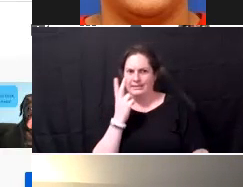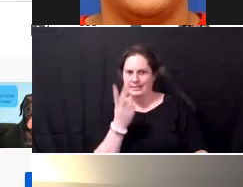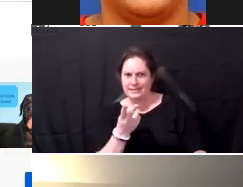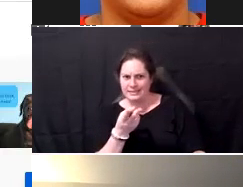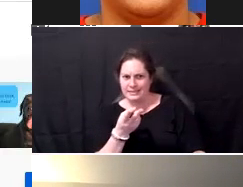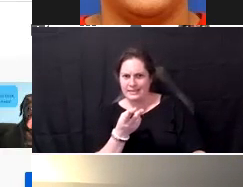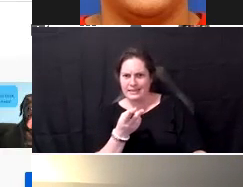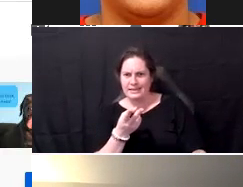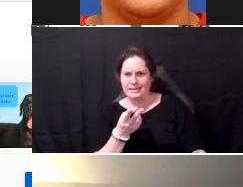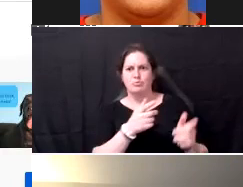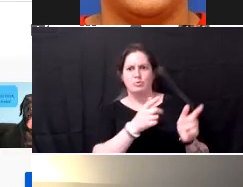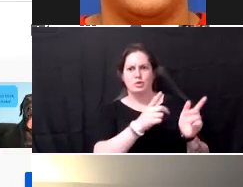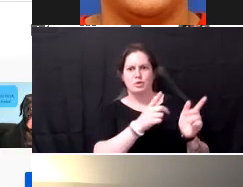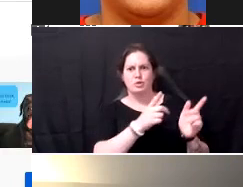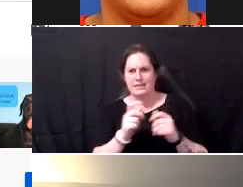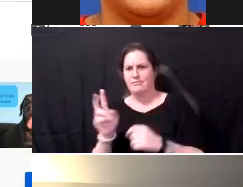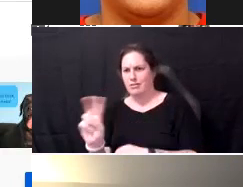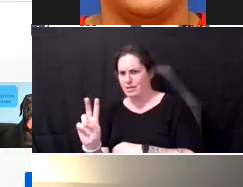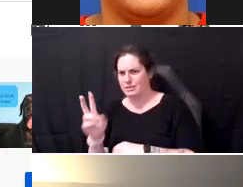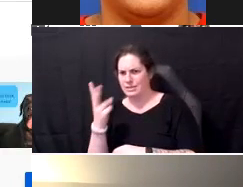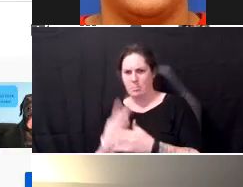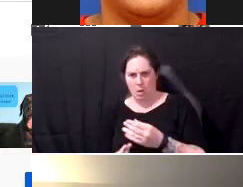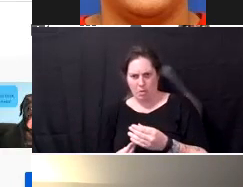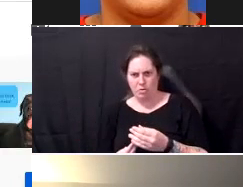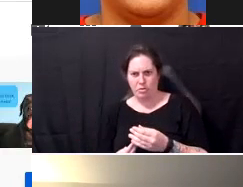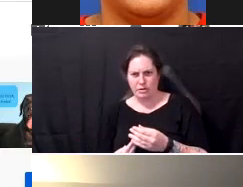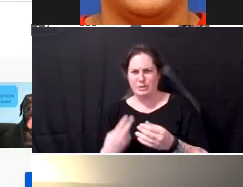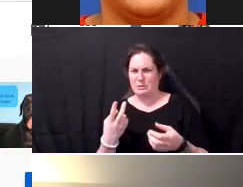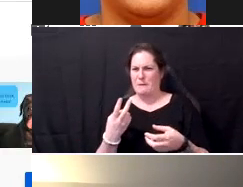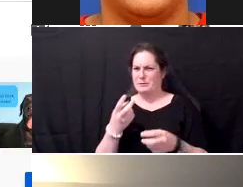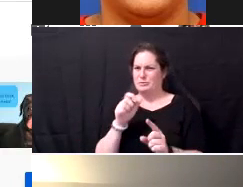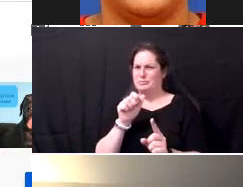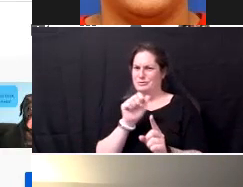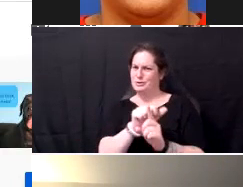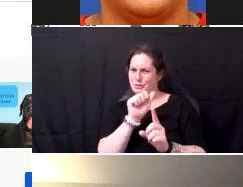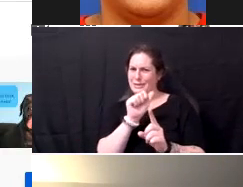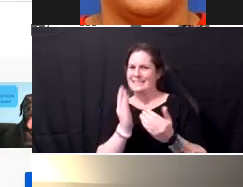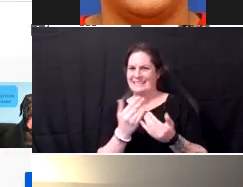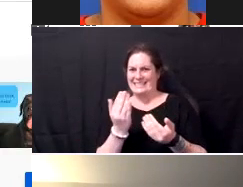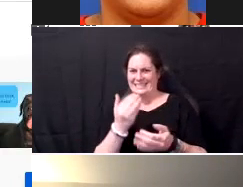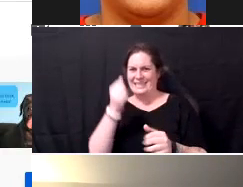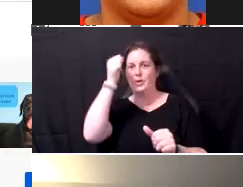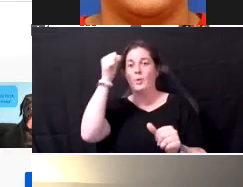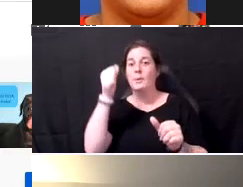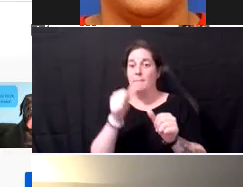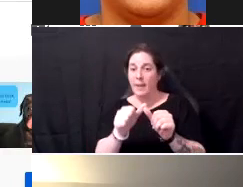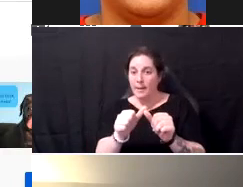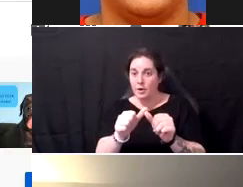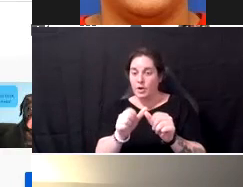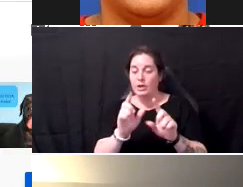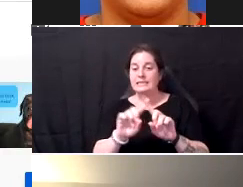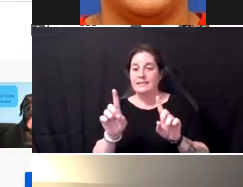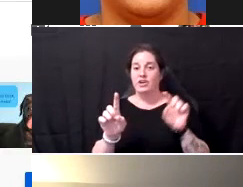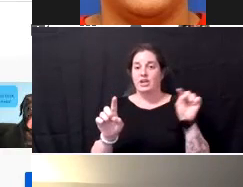to do speed or velocity. So it's a little bit tricky, but you just have to remember the difference in